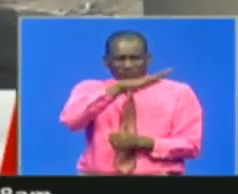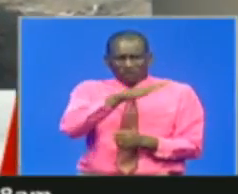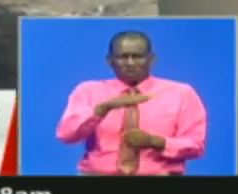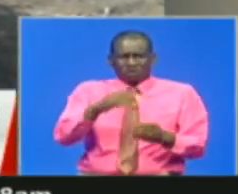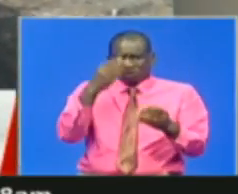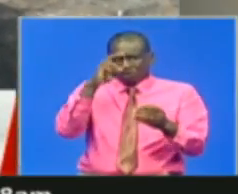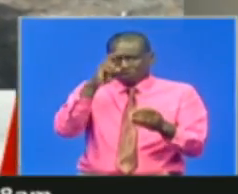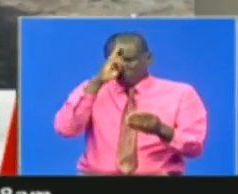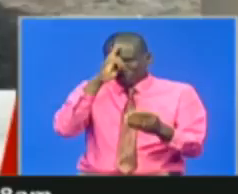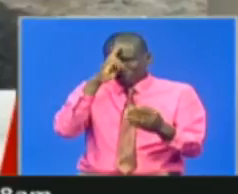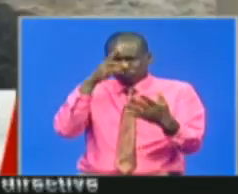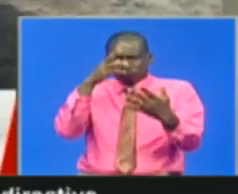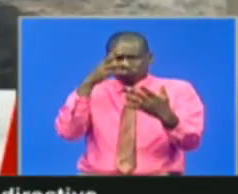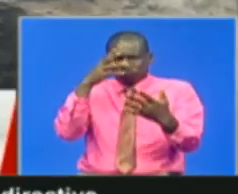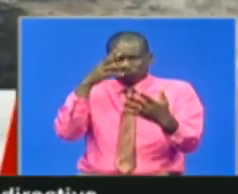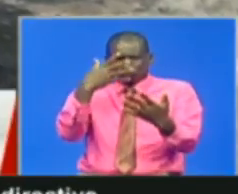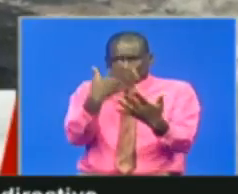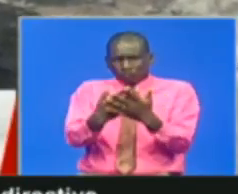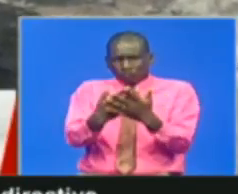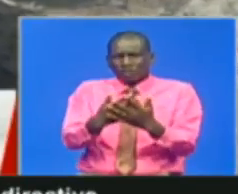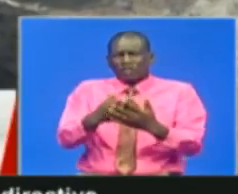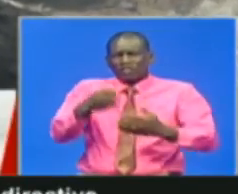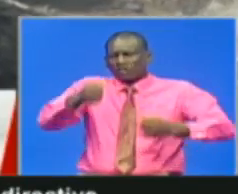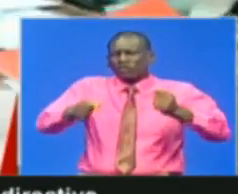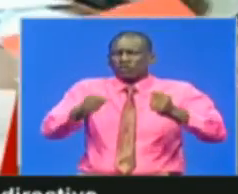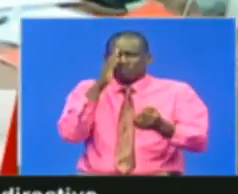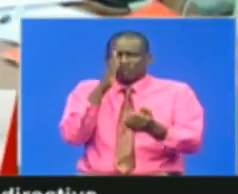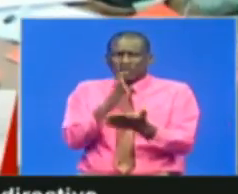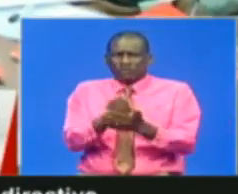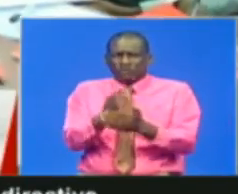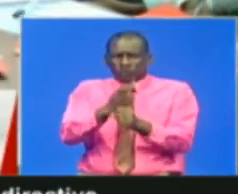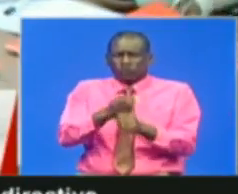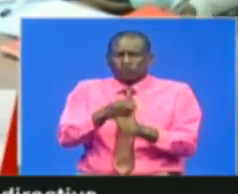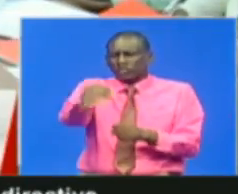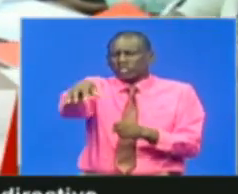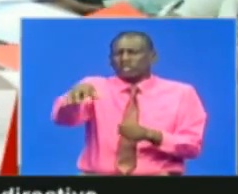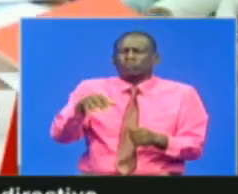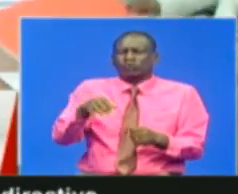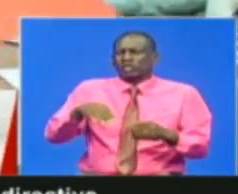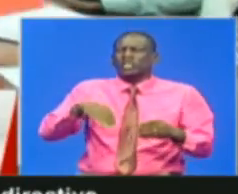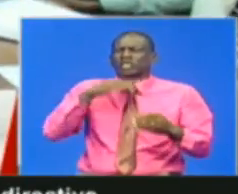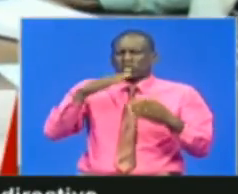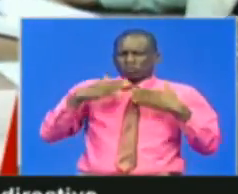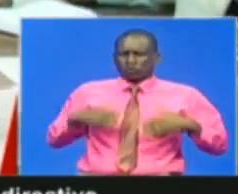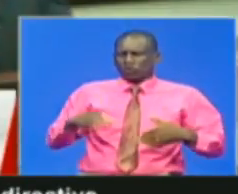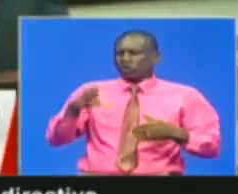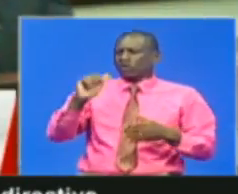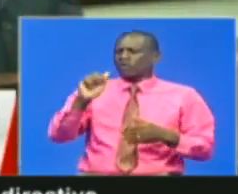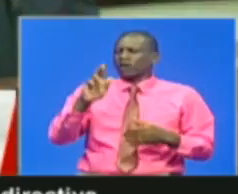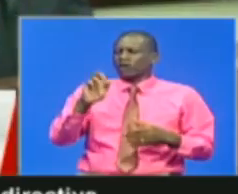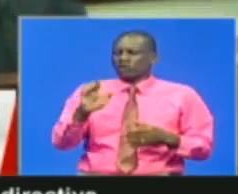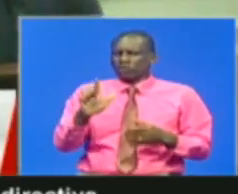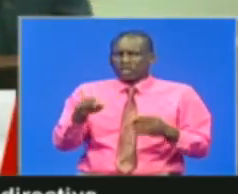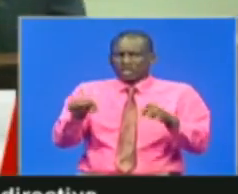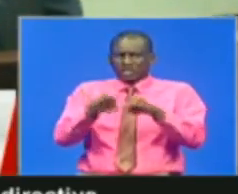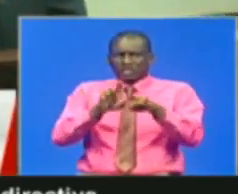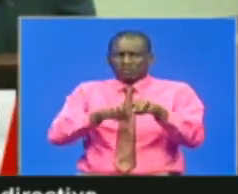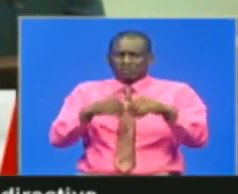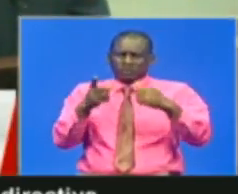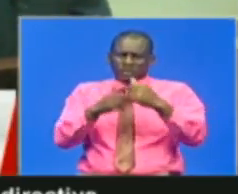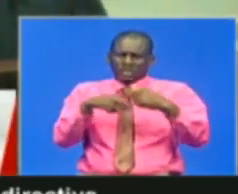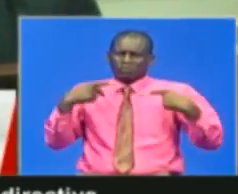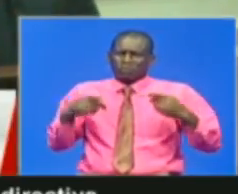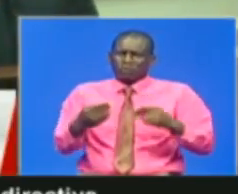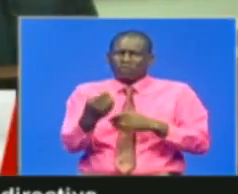vehicle suspected to have been used in ferrying Caroline's body. Meanwhile, Six people, five of whom who work at the